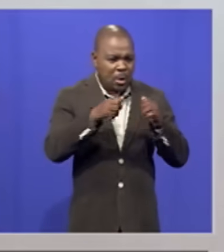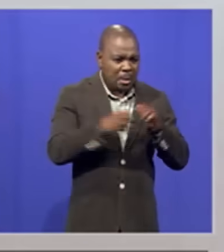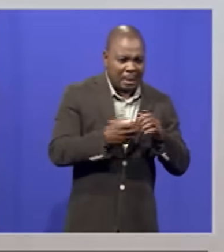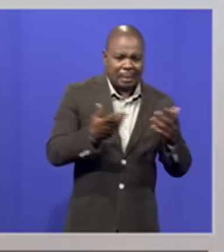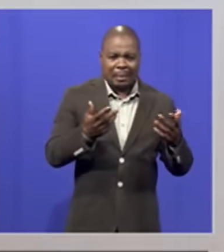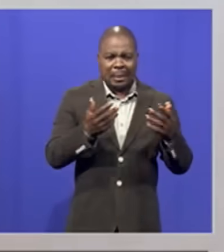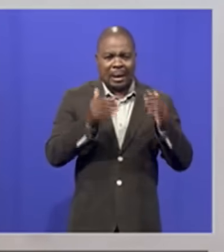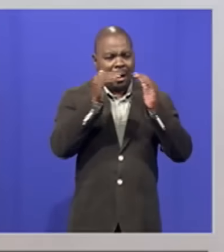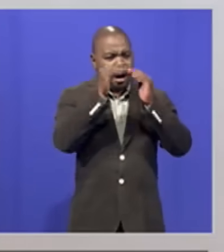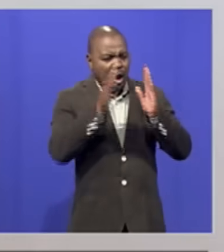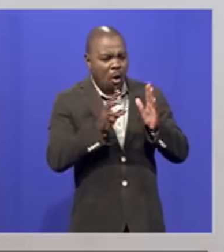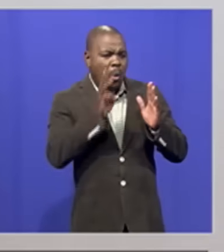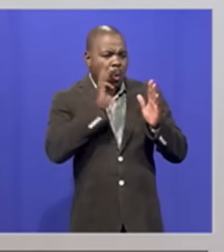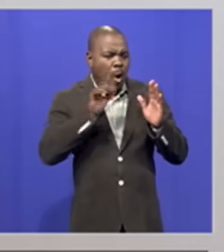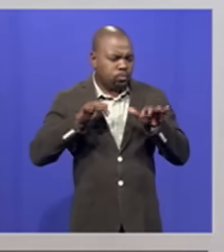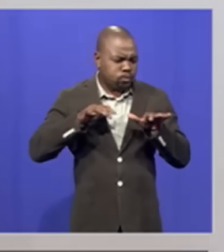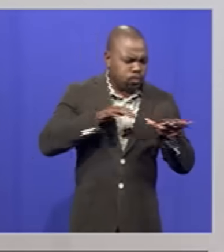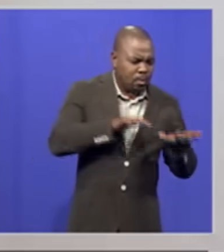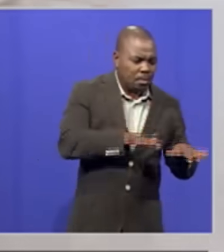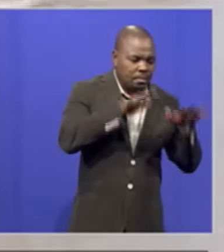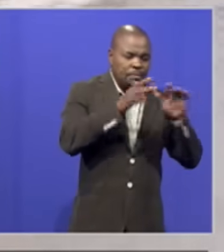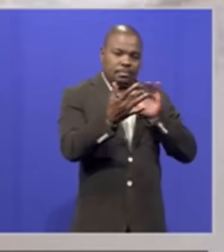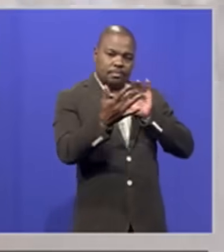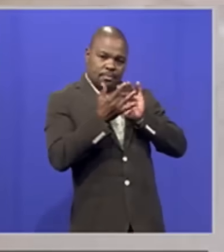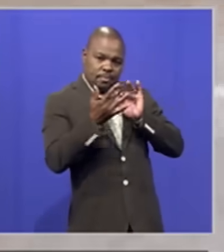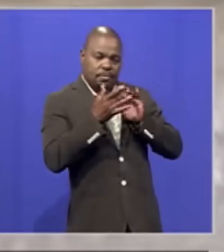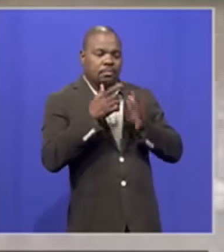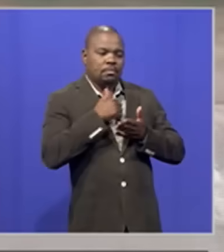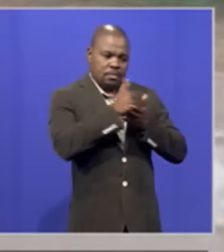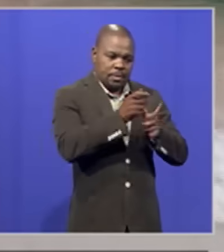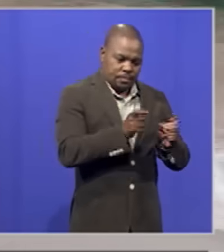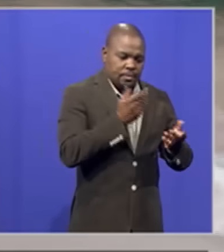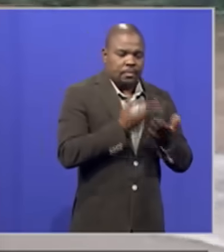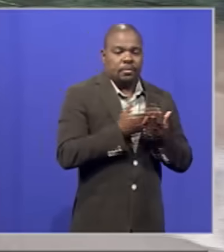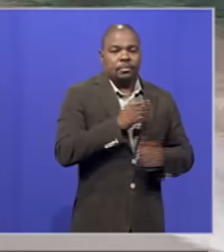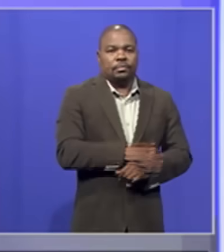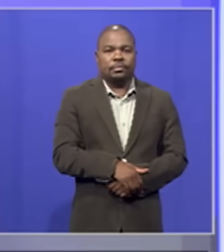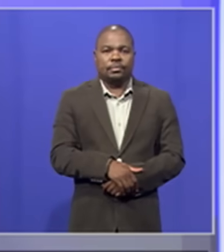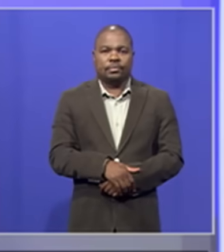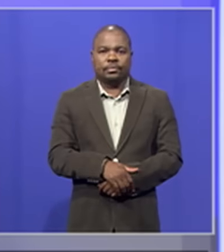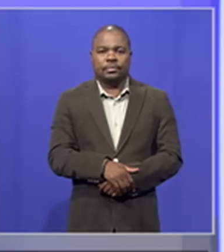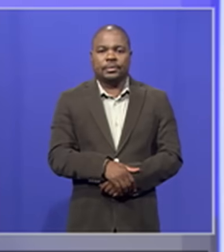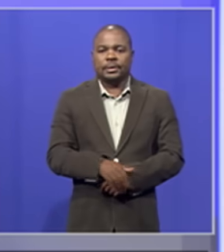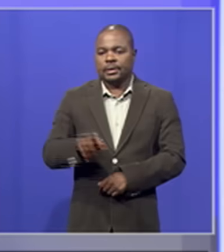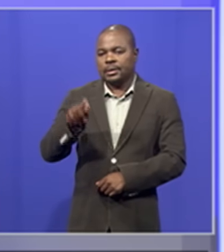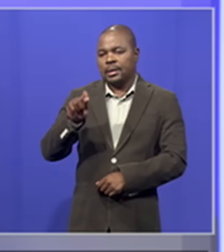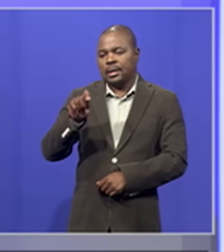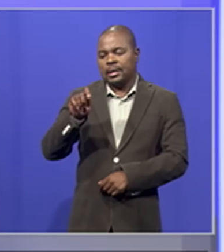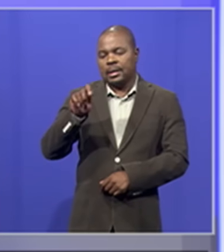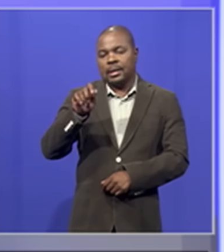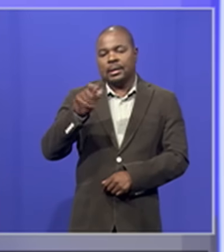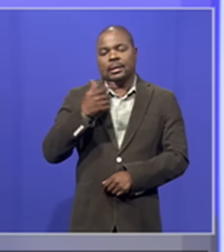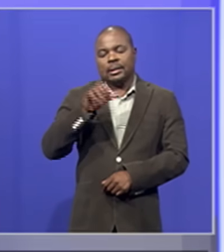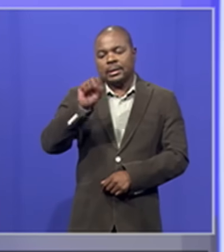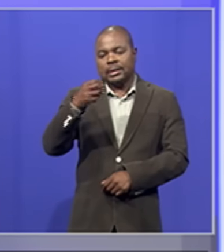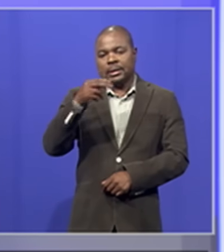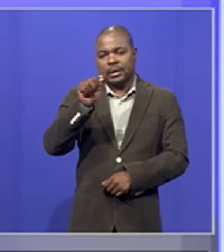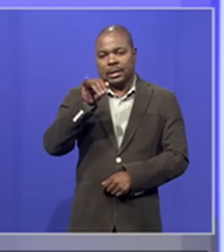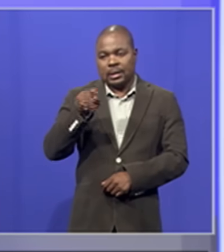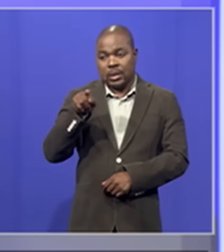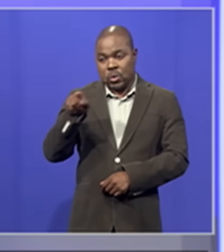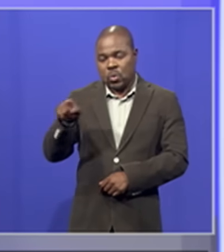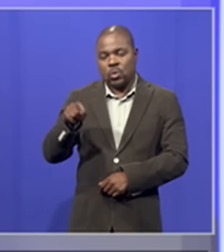a tsena ka mantlong ba leke go ikopanya le rena re kgone go ba fa tlhakodišo ya kapejana Ntate Taola Shai ke molekgotla wa